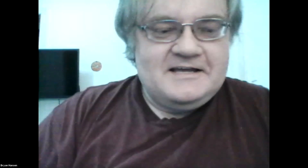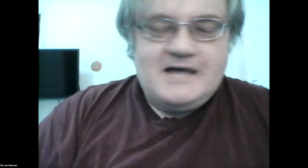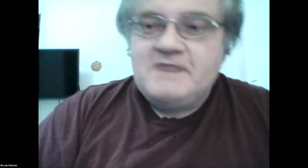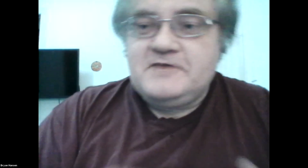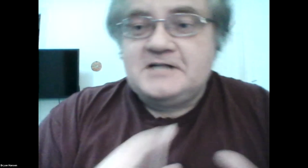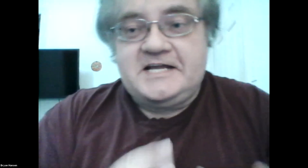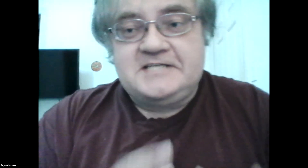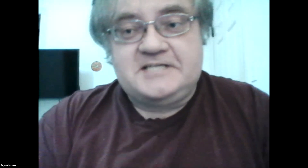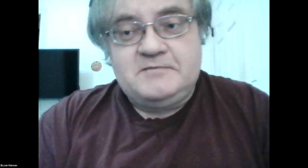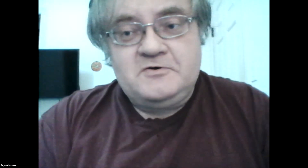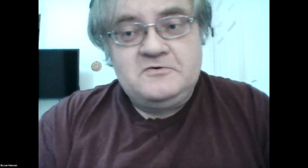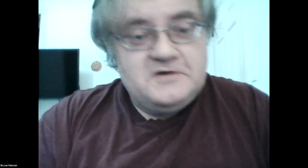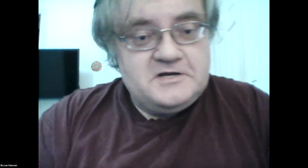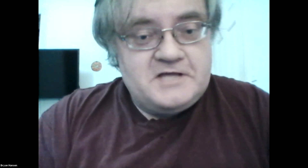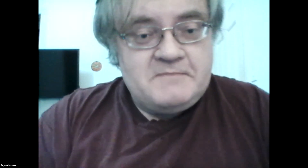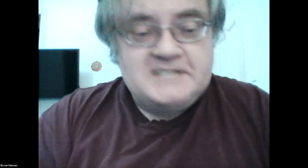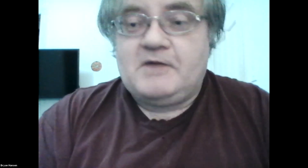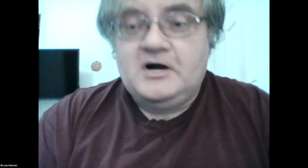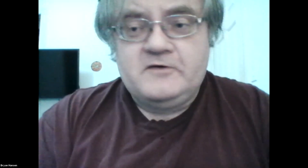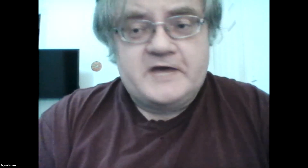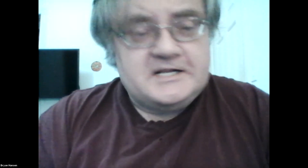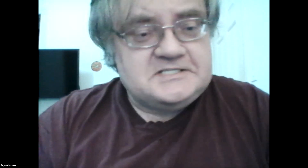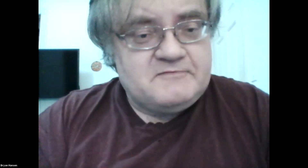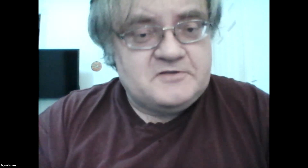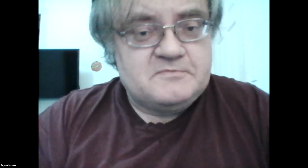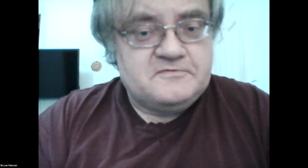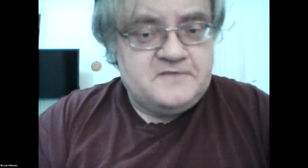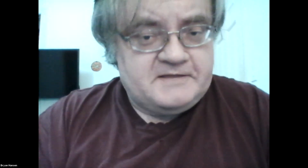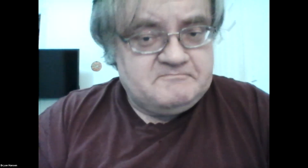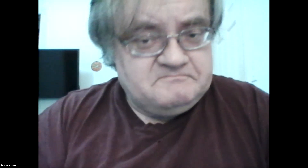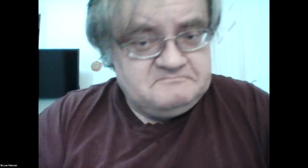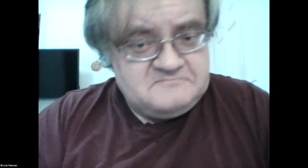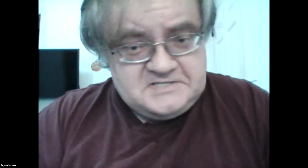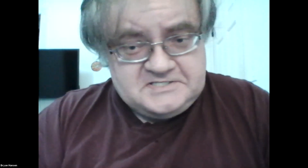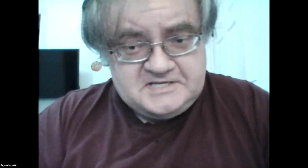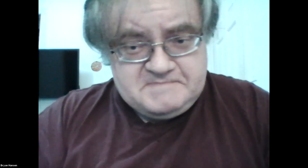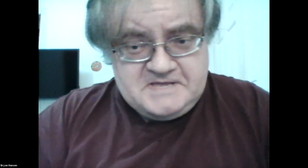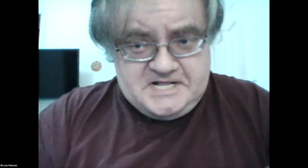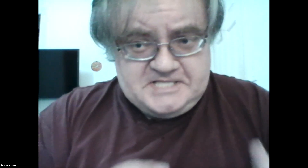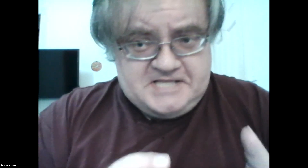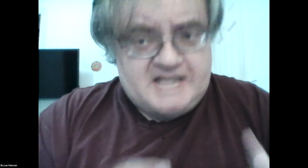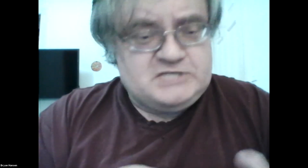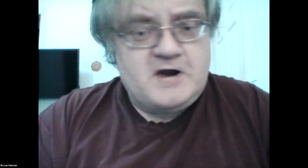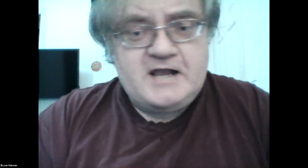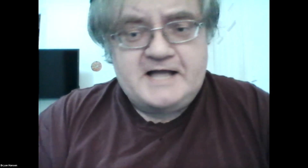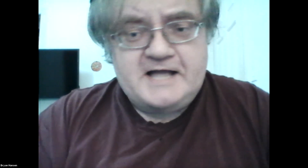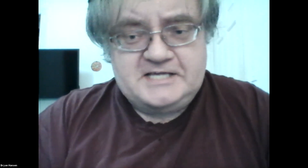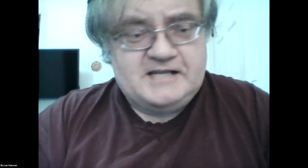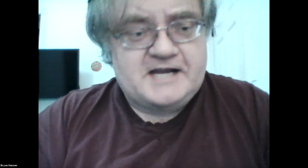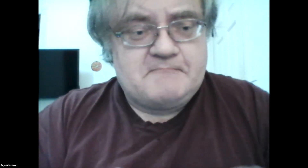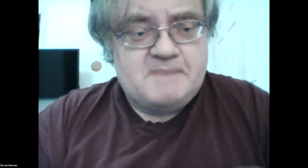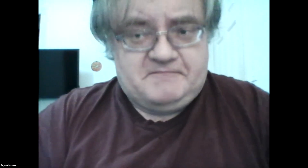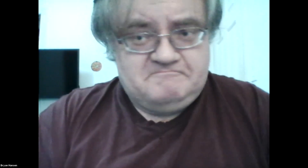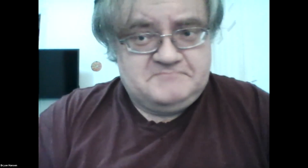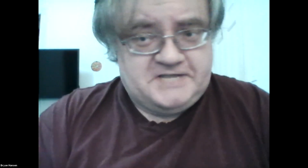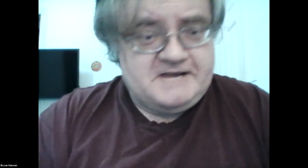Yeah. And when I've got tennis elbow, that means I'm hungry and it's time for the buffet. See, that's where I like to eat like